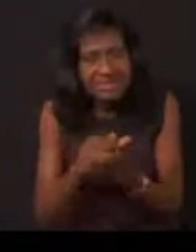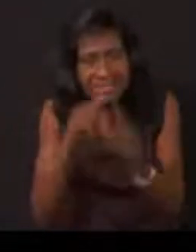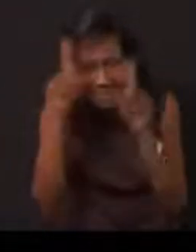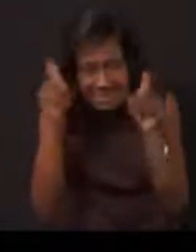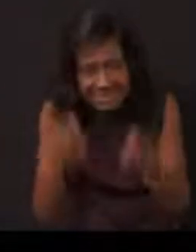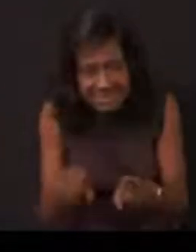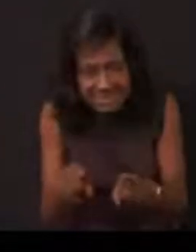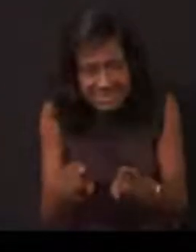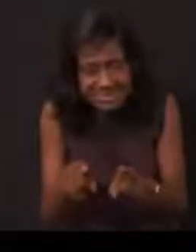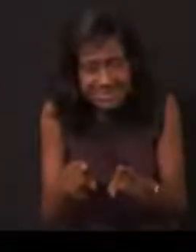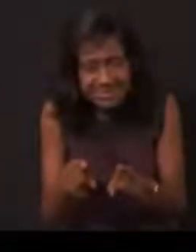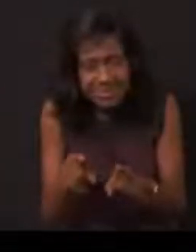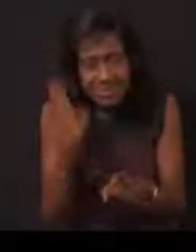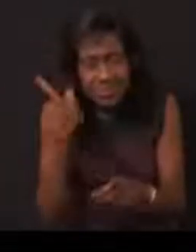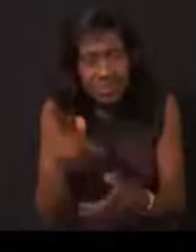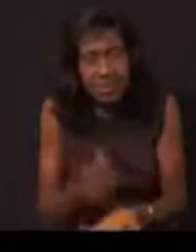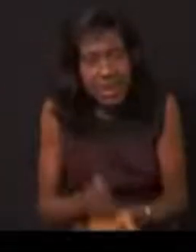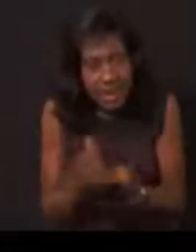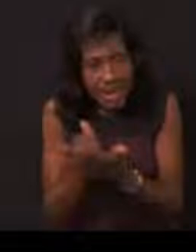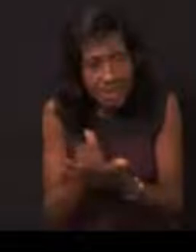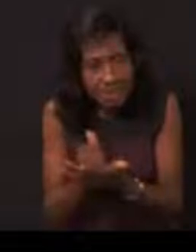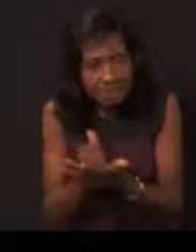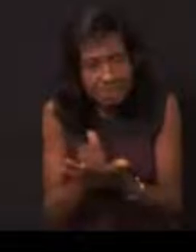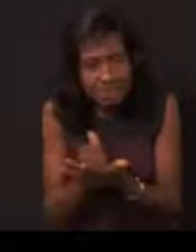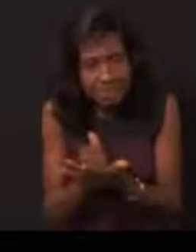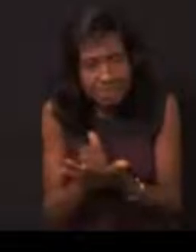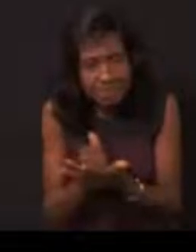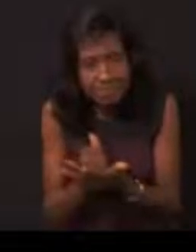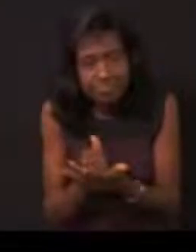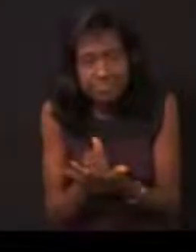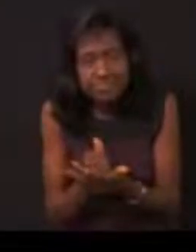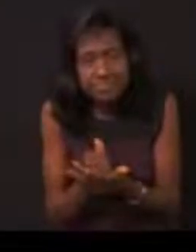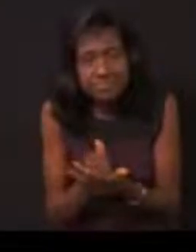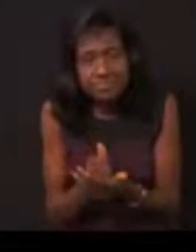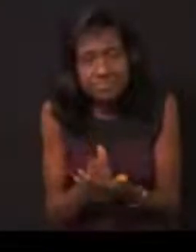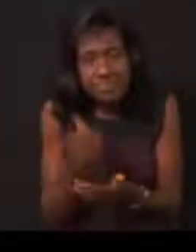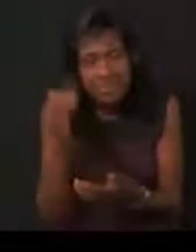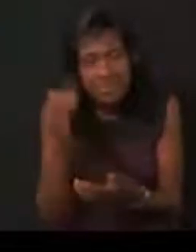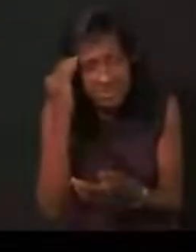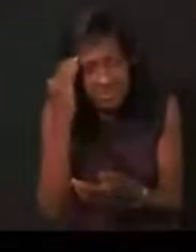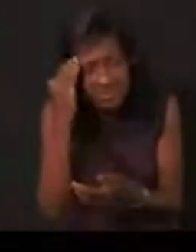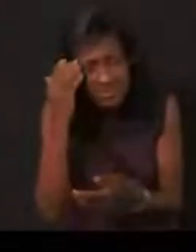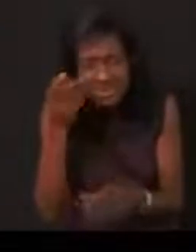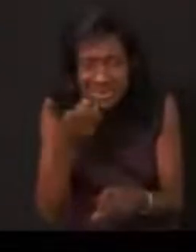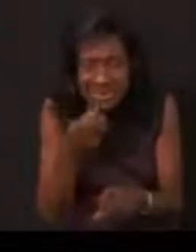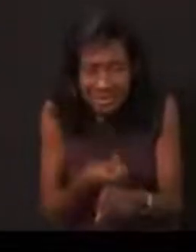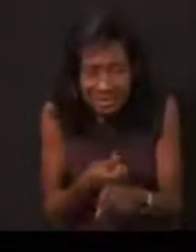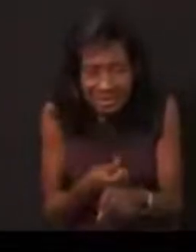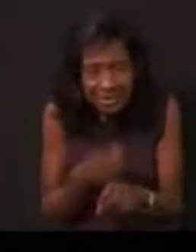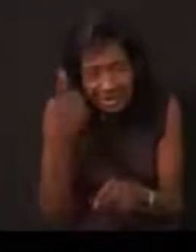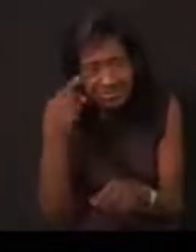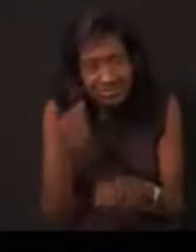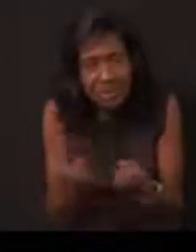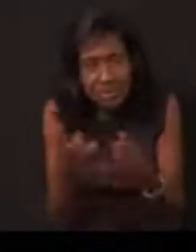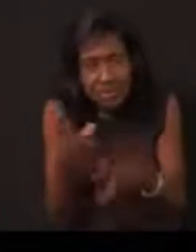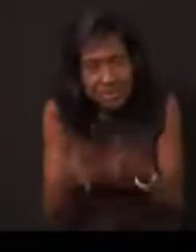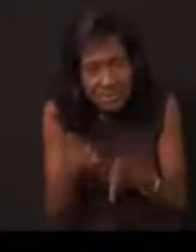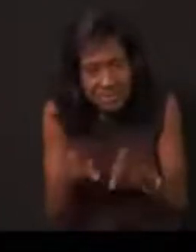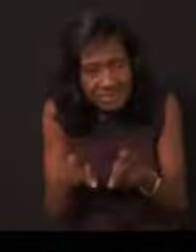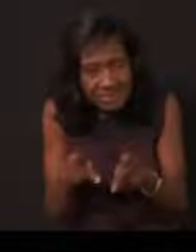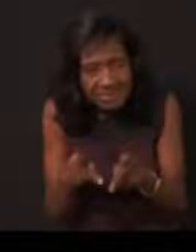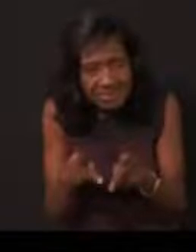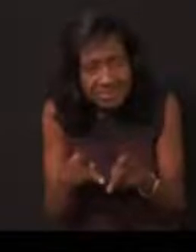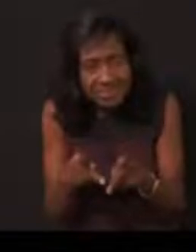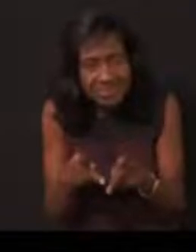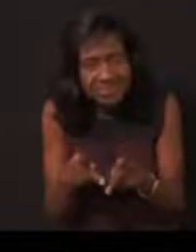who have had contact with infected people. And as I said, I know how difficult that has been for very many people in our